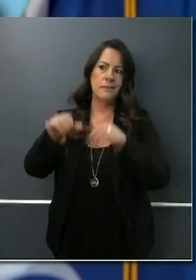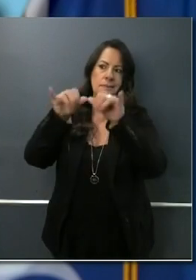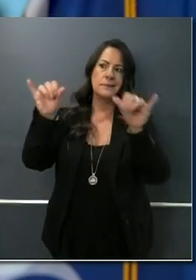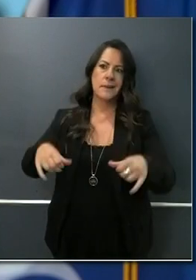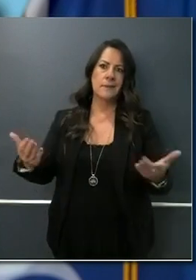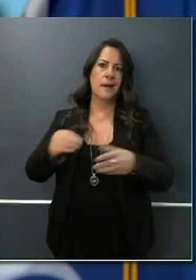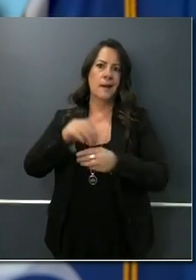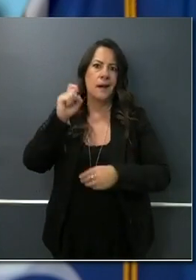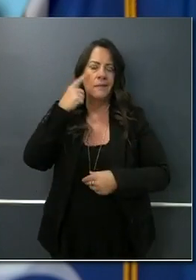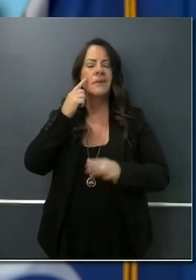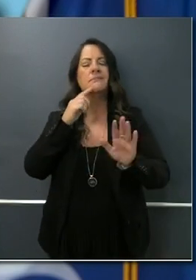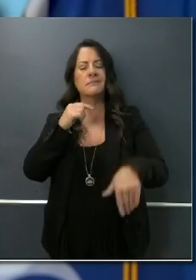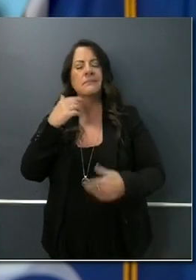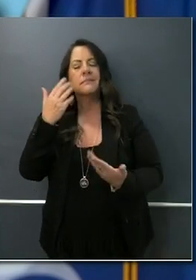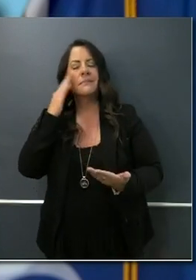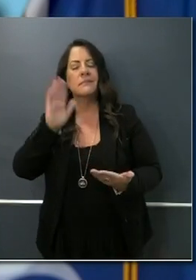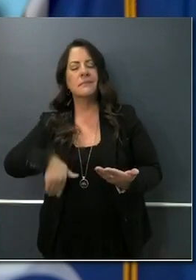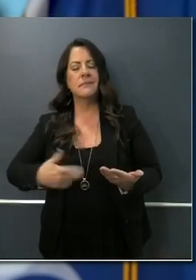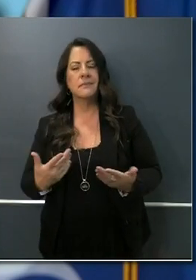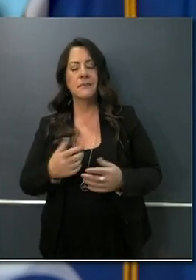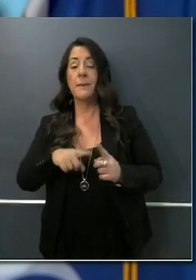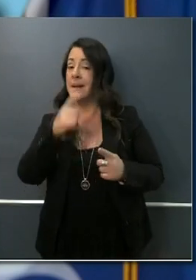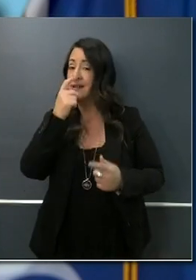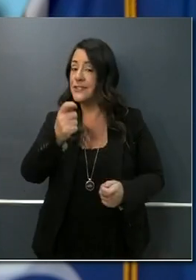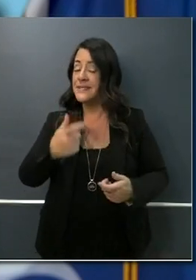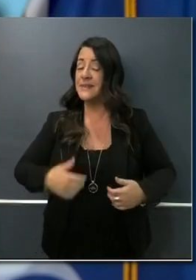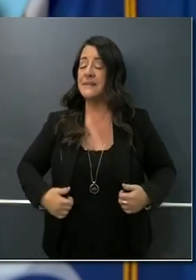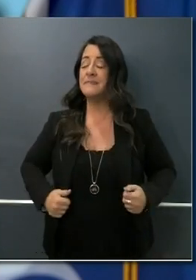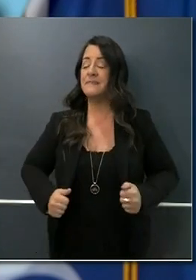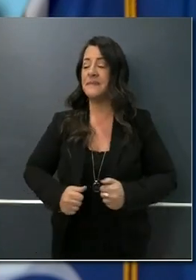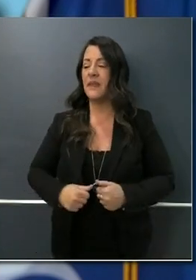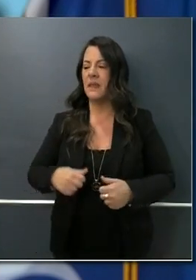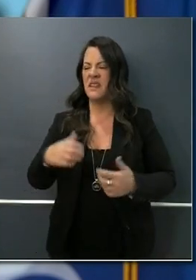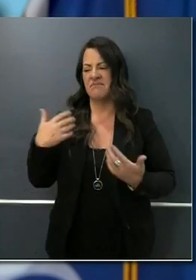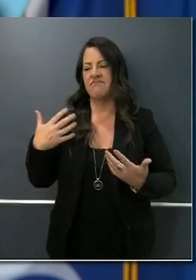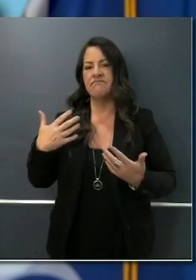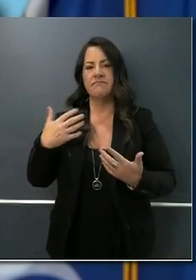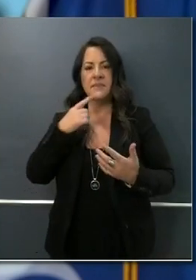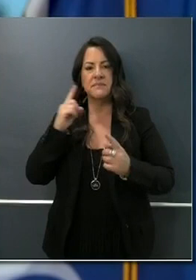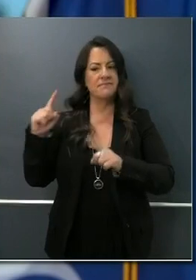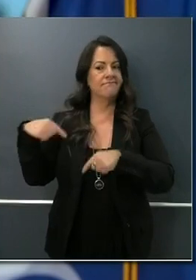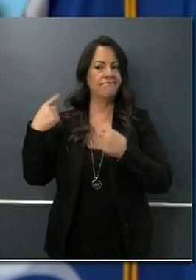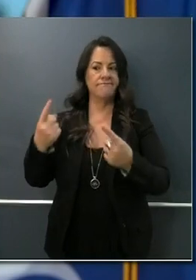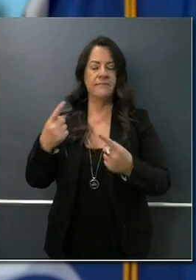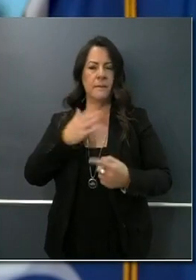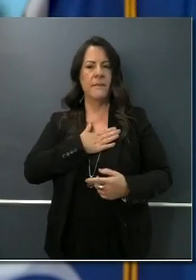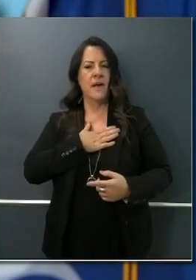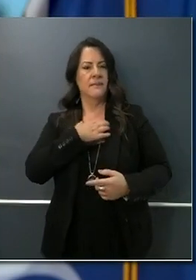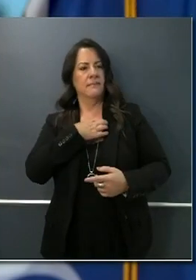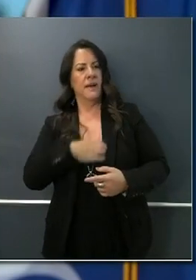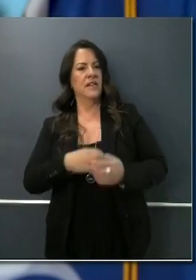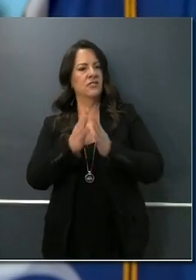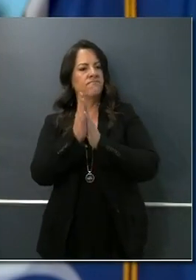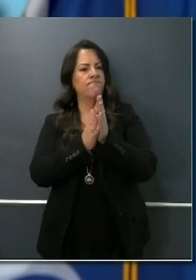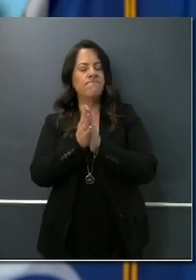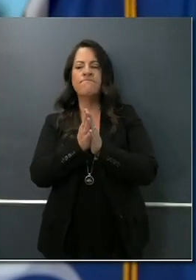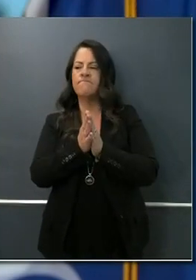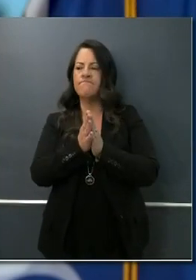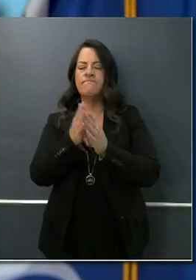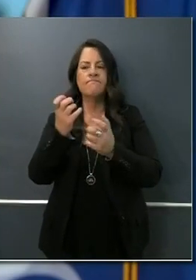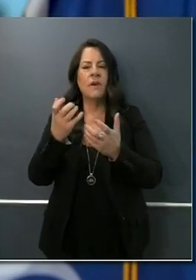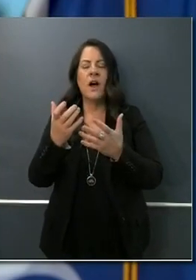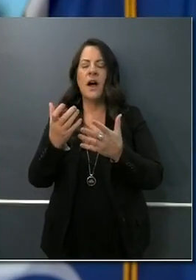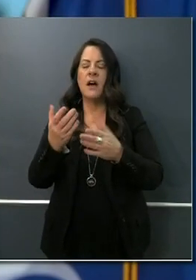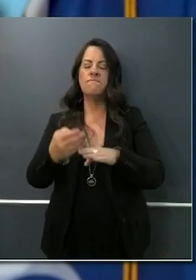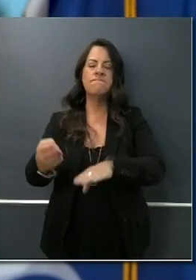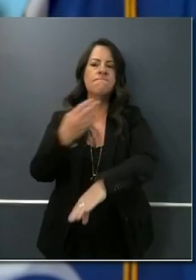government. Interestingly, this has long been a point of passion for me, large-scale IT